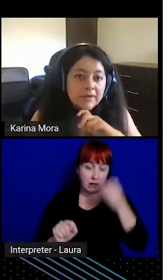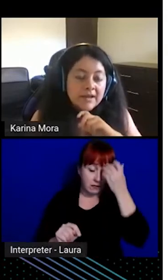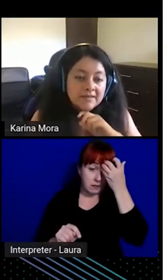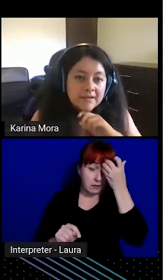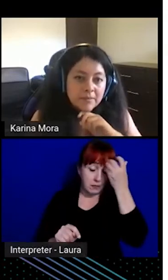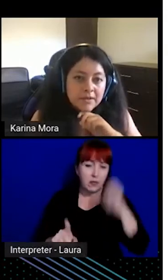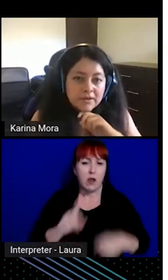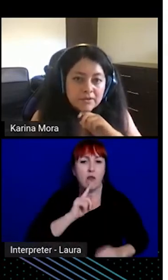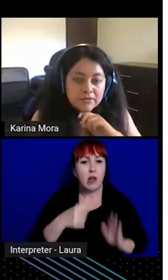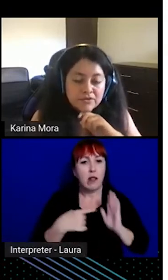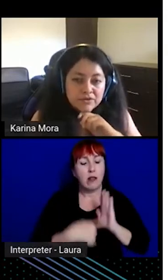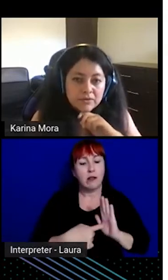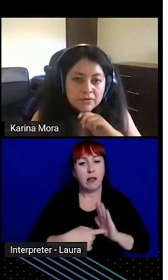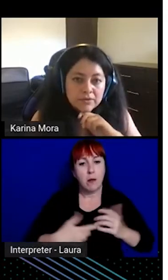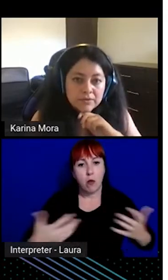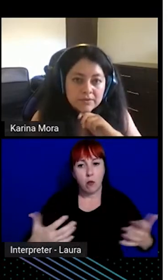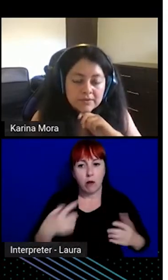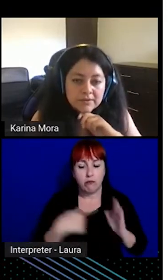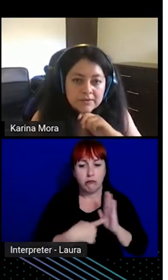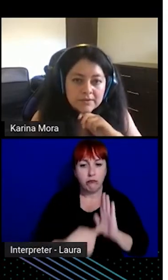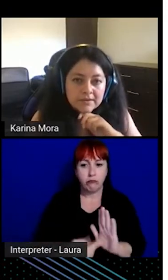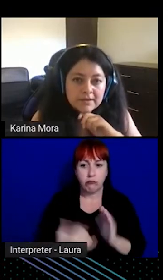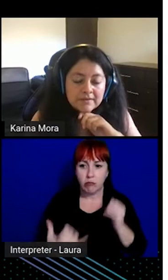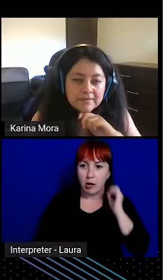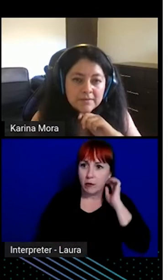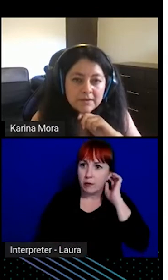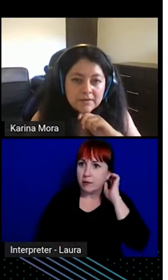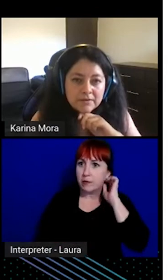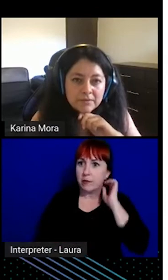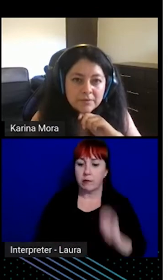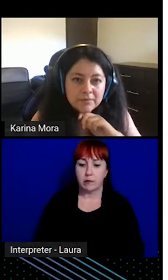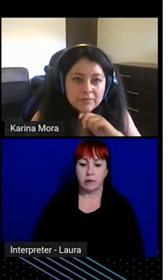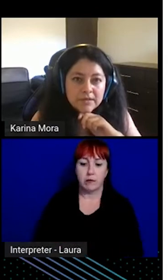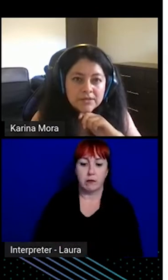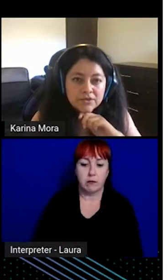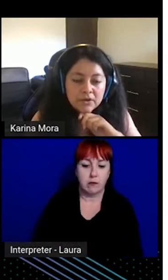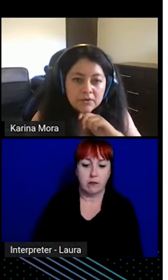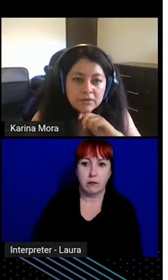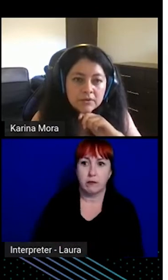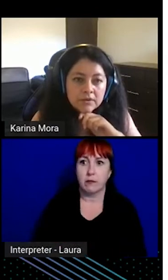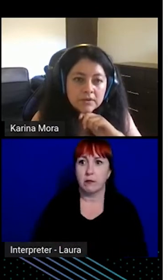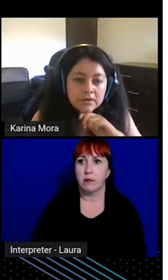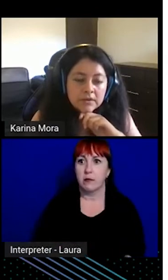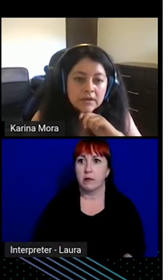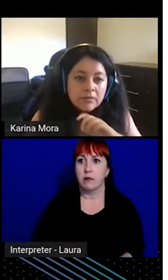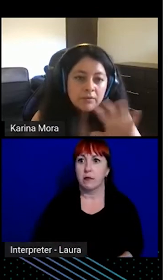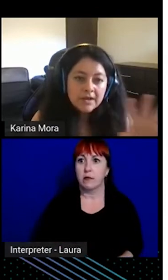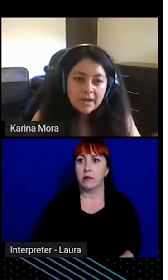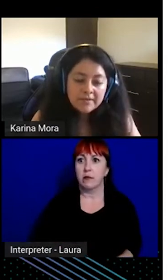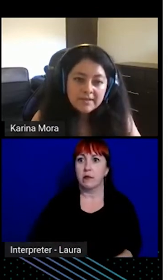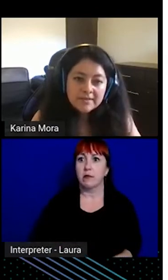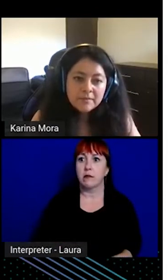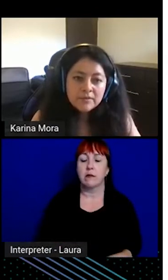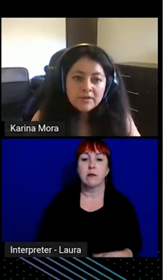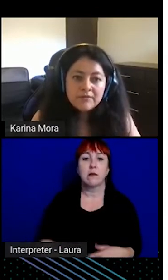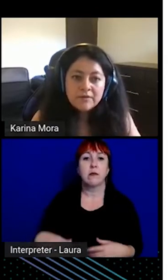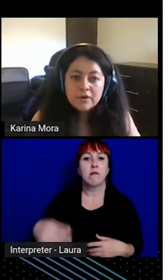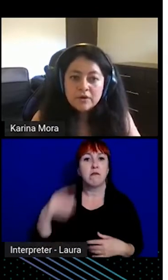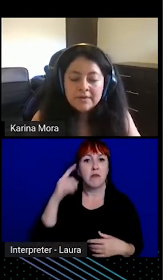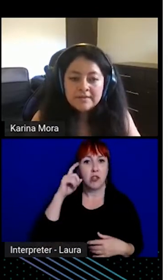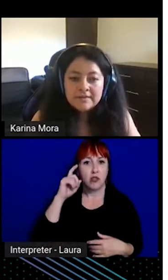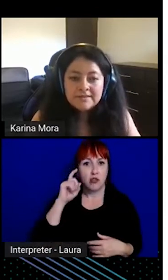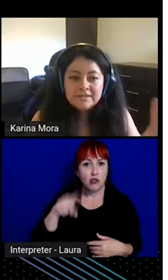A real example I'm going to show you that it's similar to the previous one I showed. We will have a data model